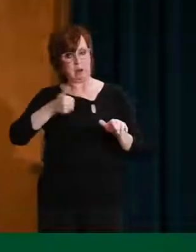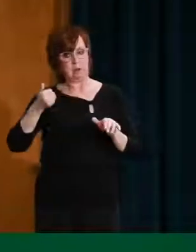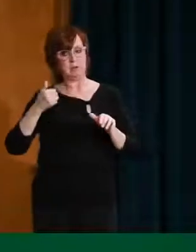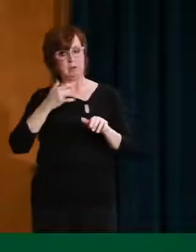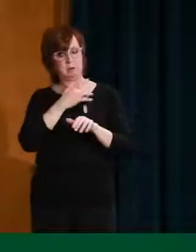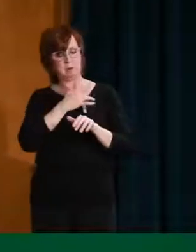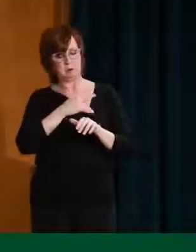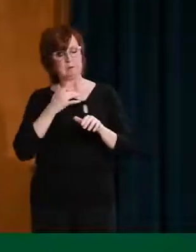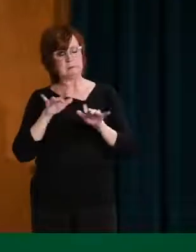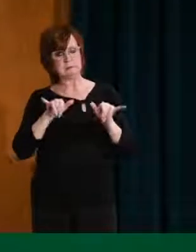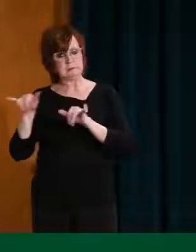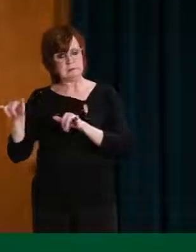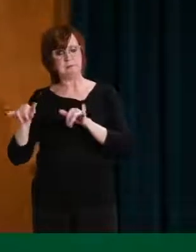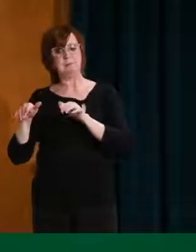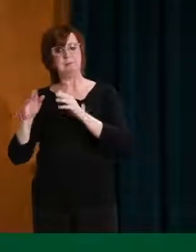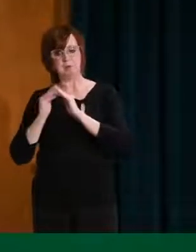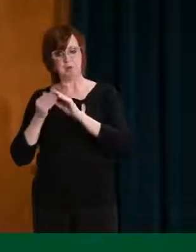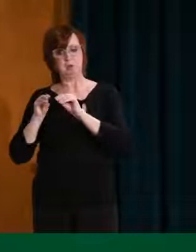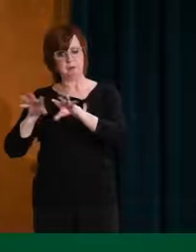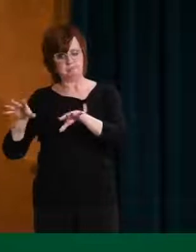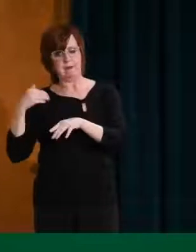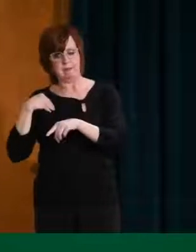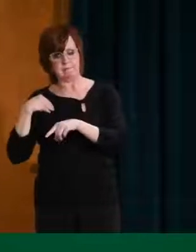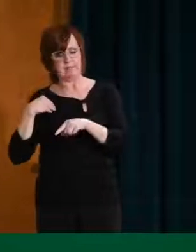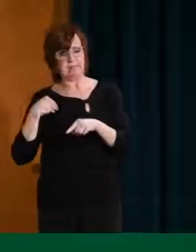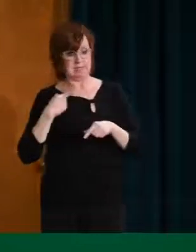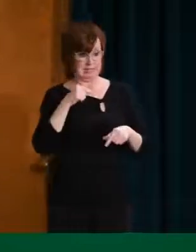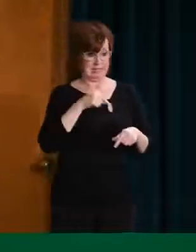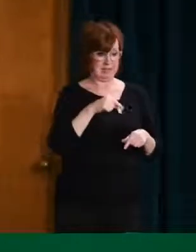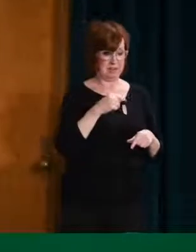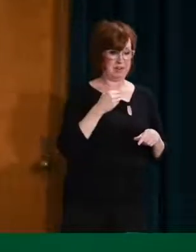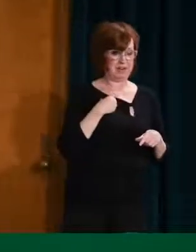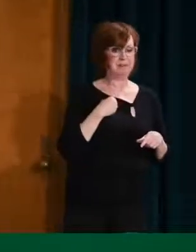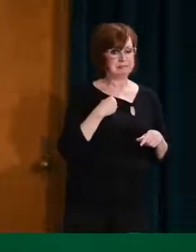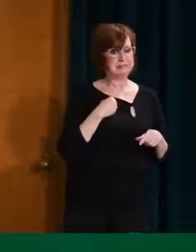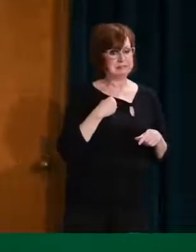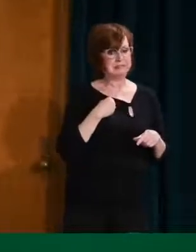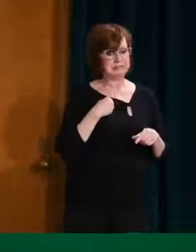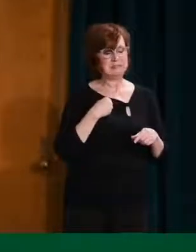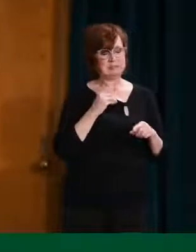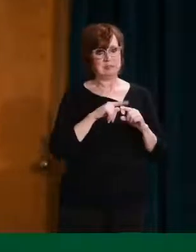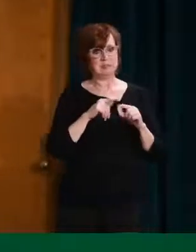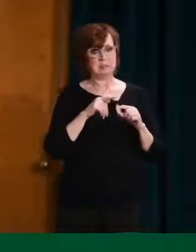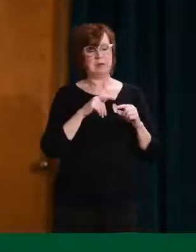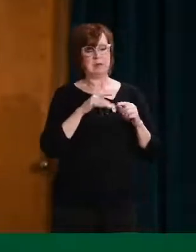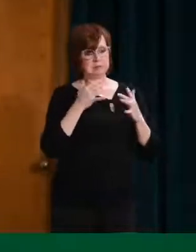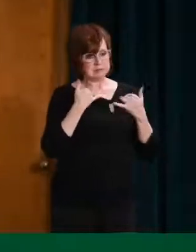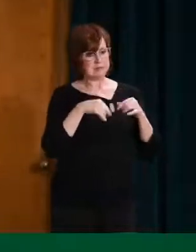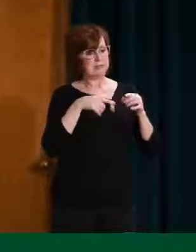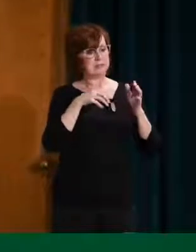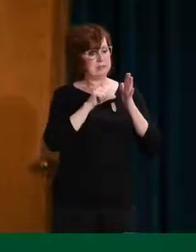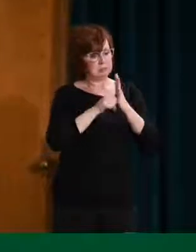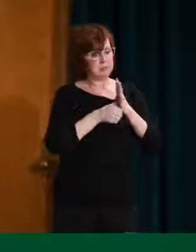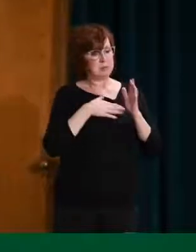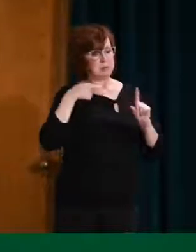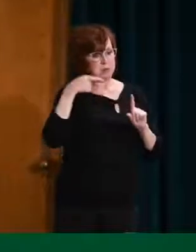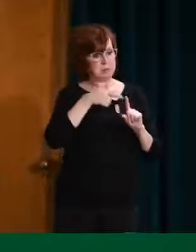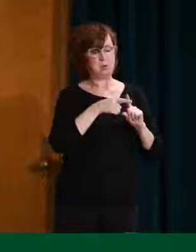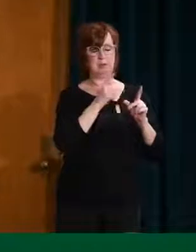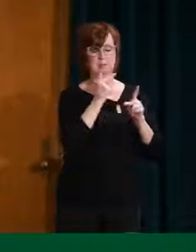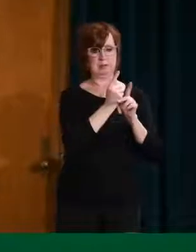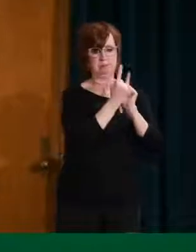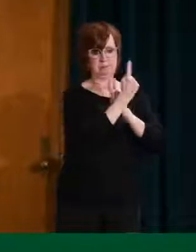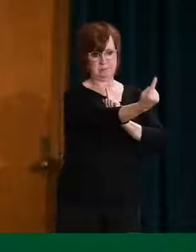distance, physical distance, while remaining socially connected, limit interactions between households, be